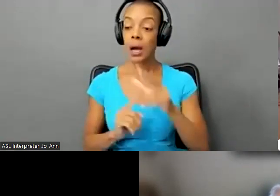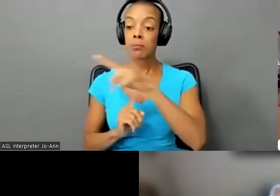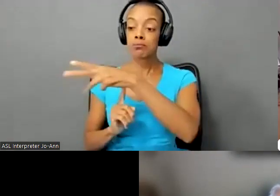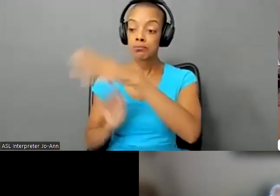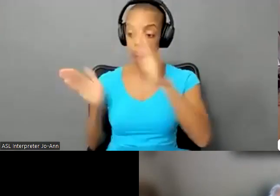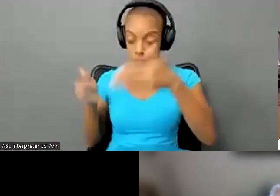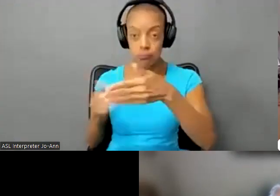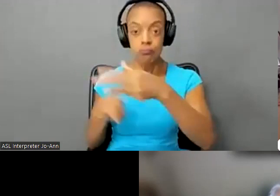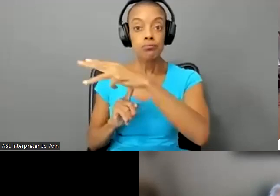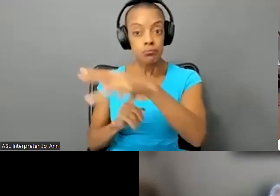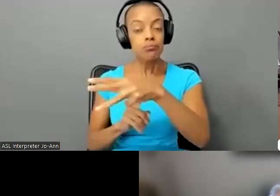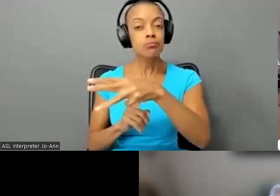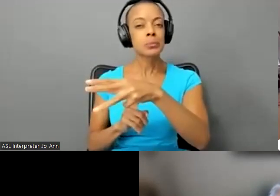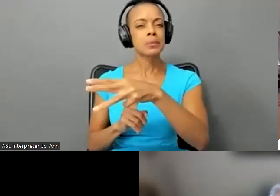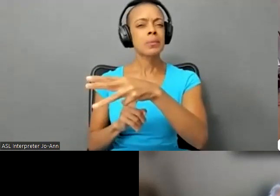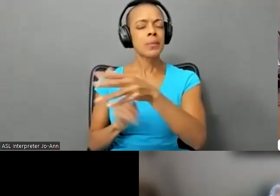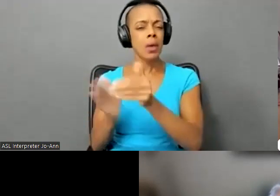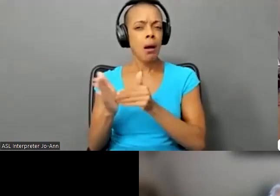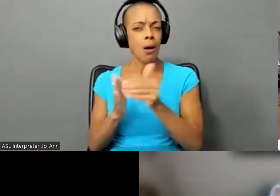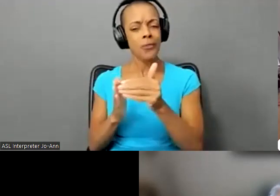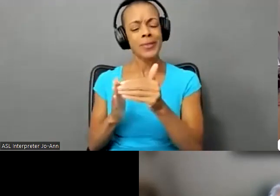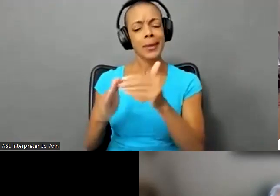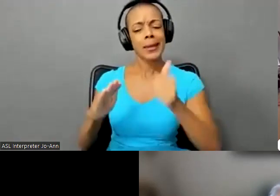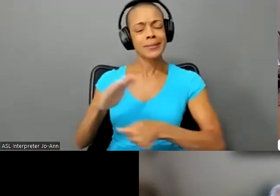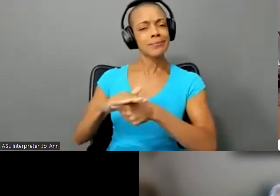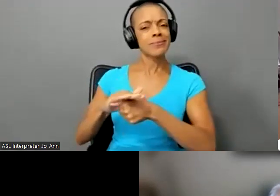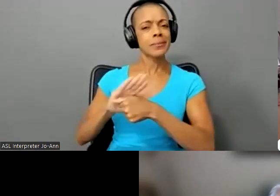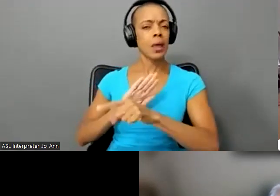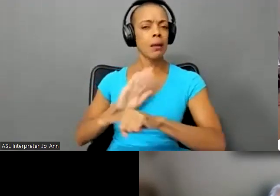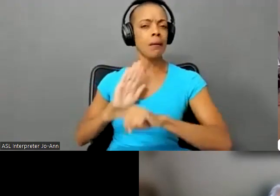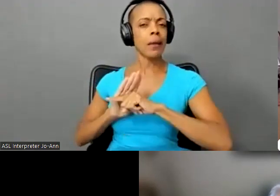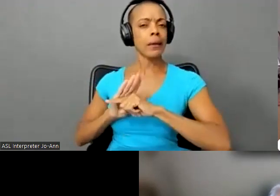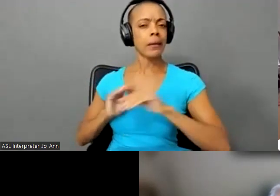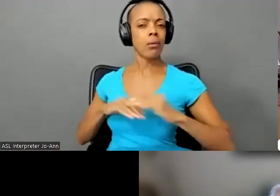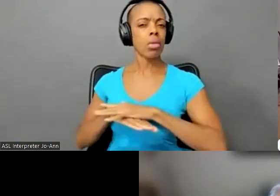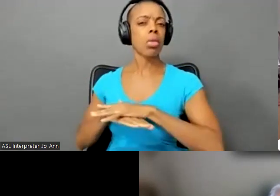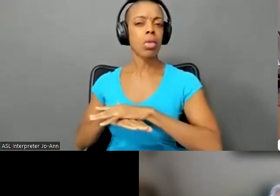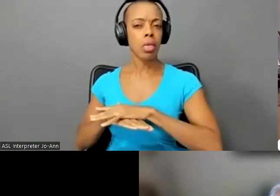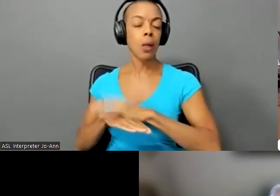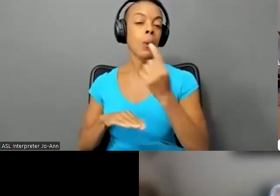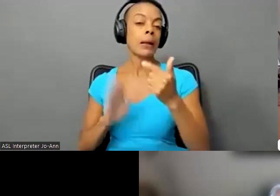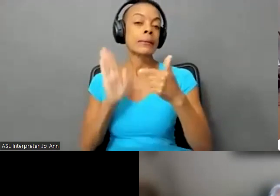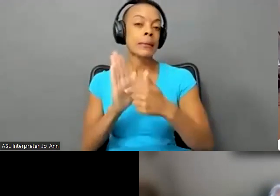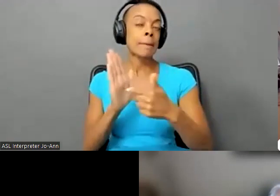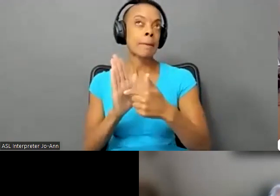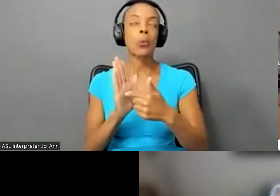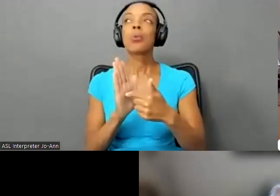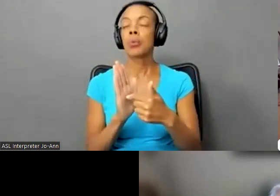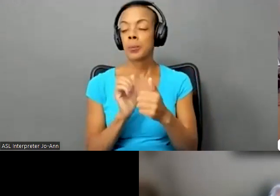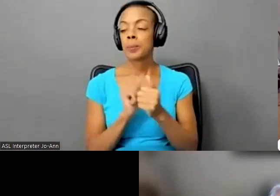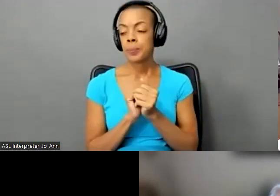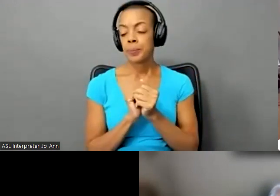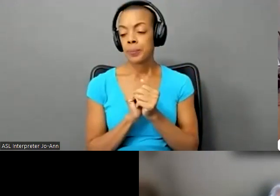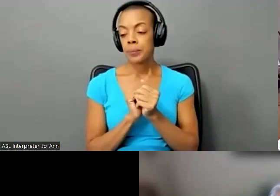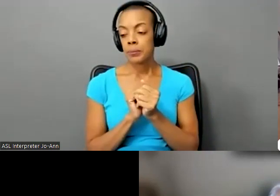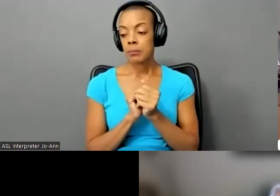in or framed or context in a negative tone. And so, just an example, I think of that is